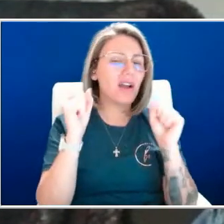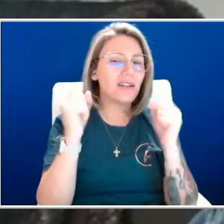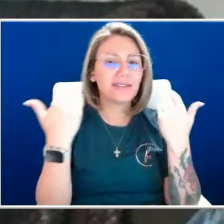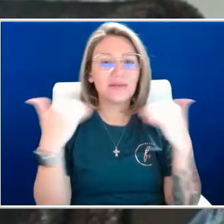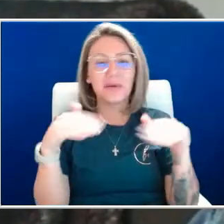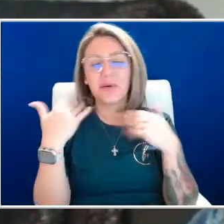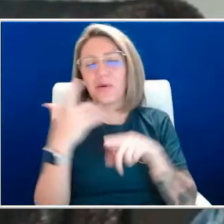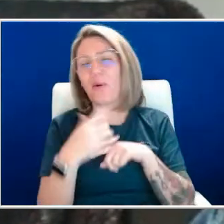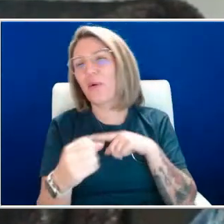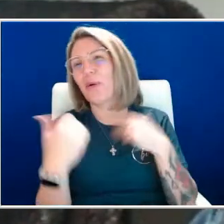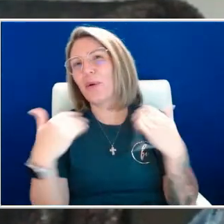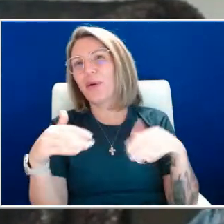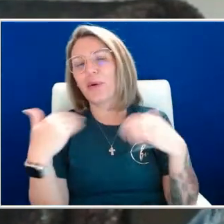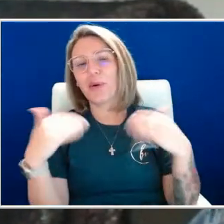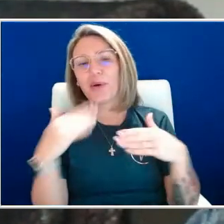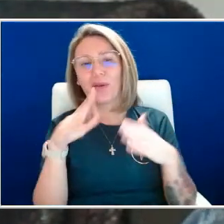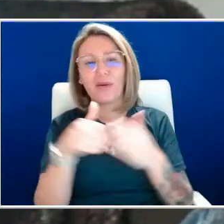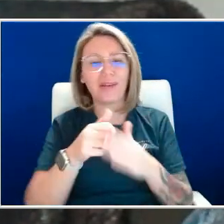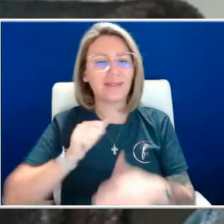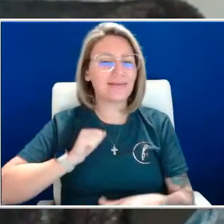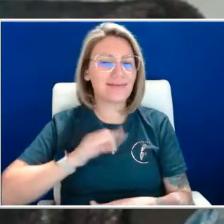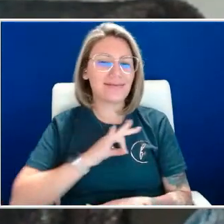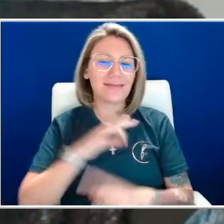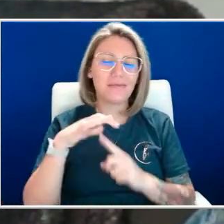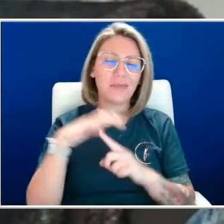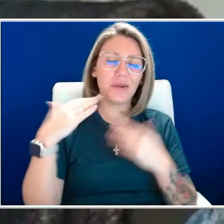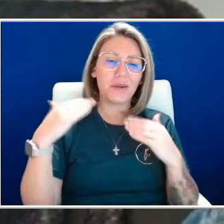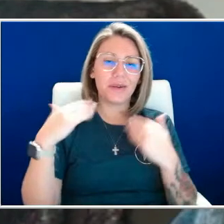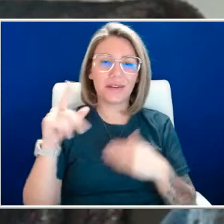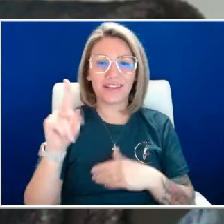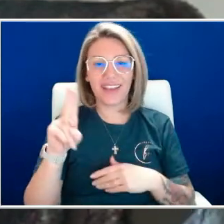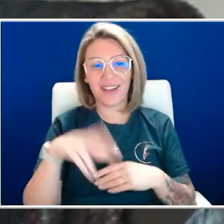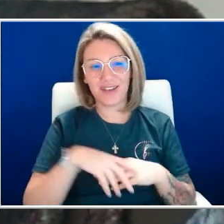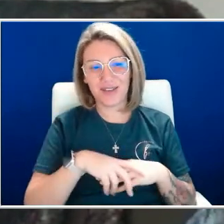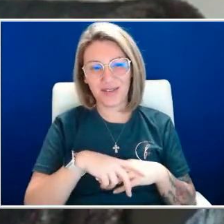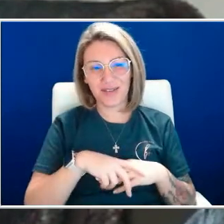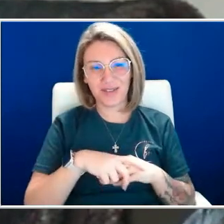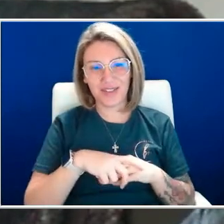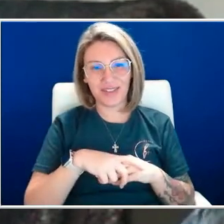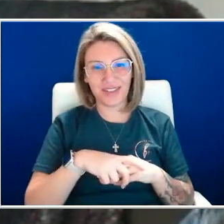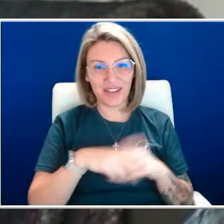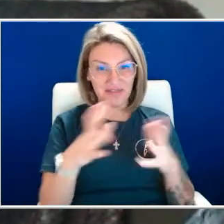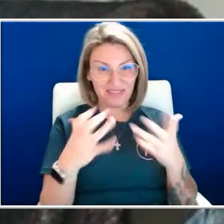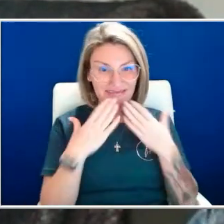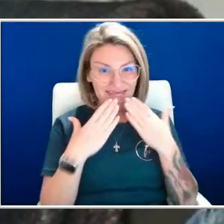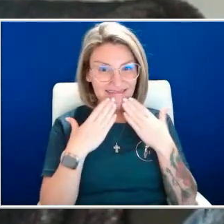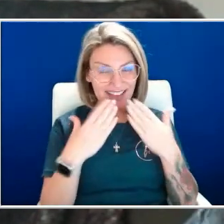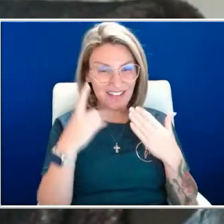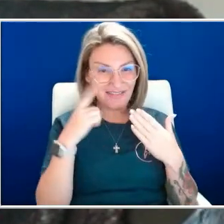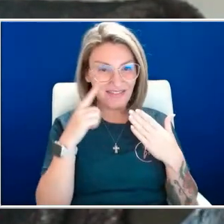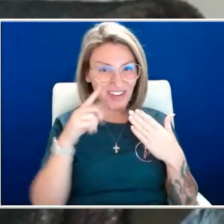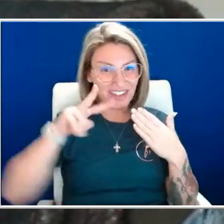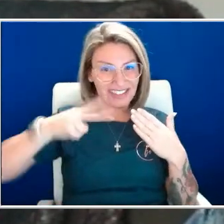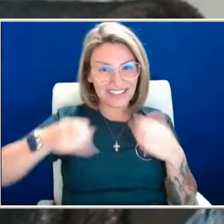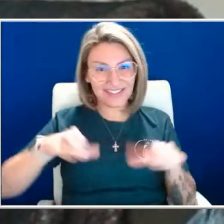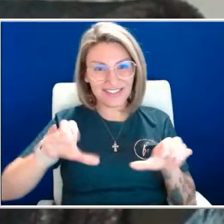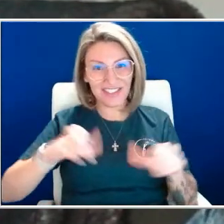there is awesome at KU. And just want to thank you for that second chance of life.